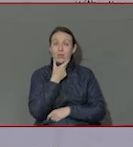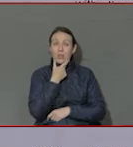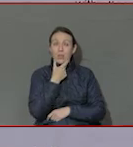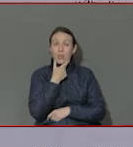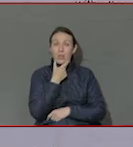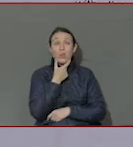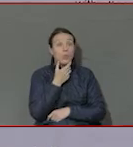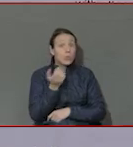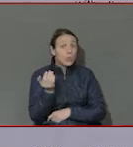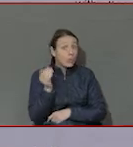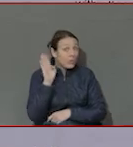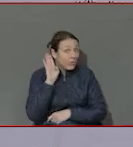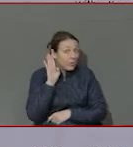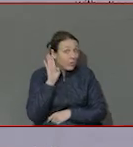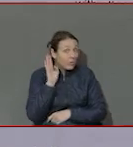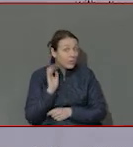The what?